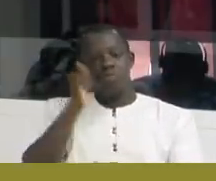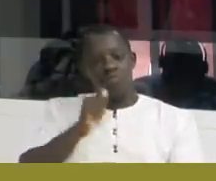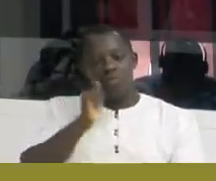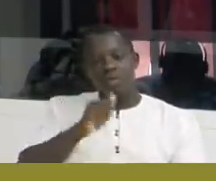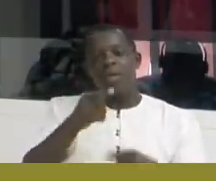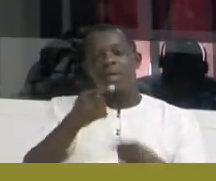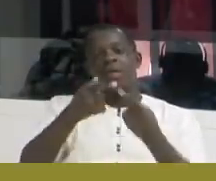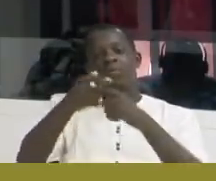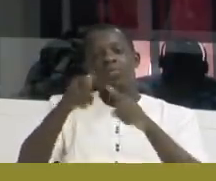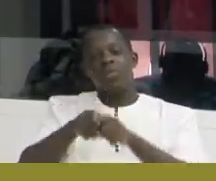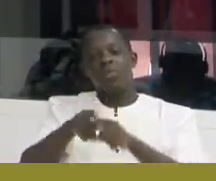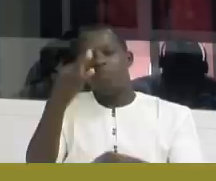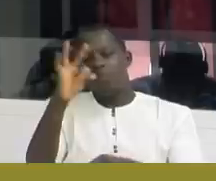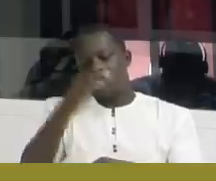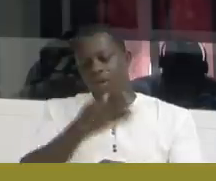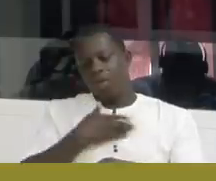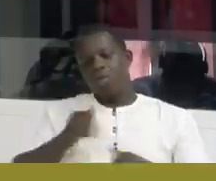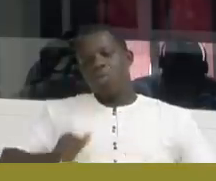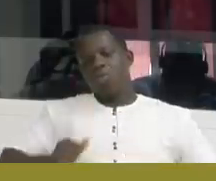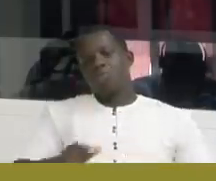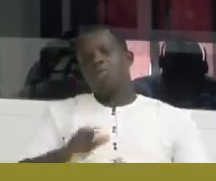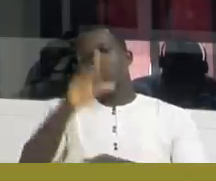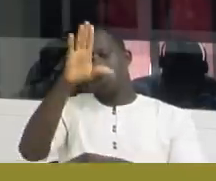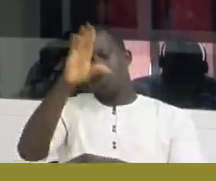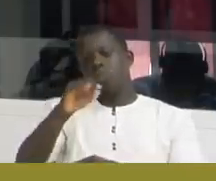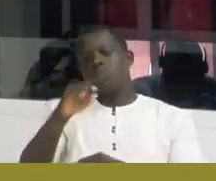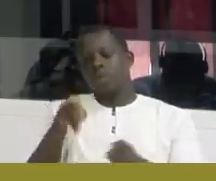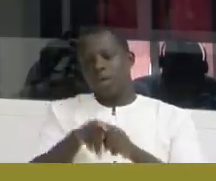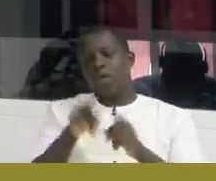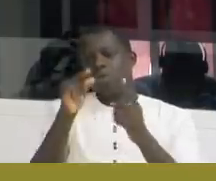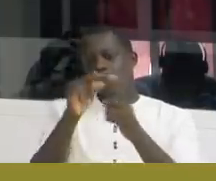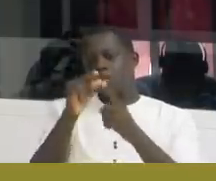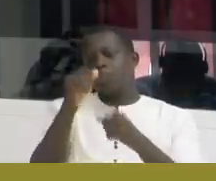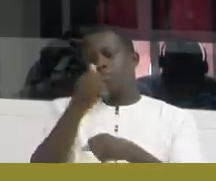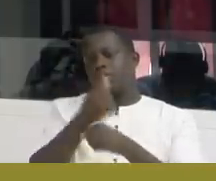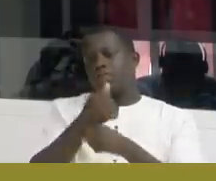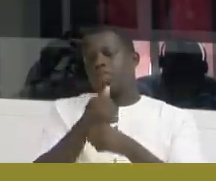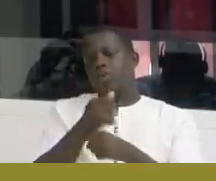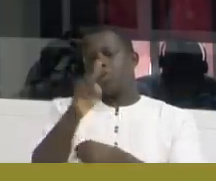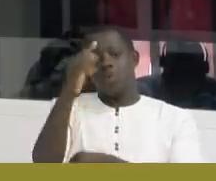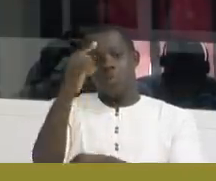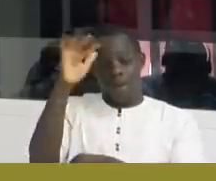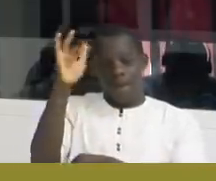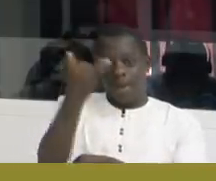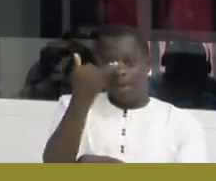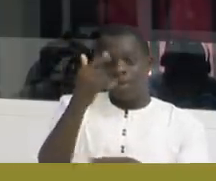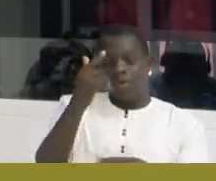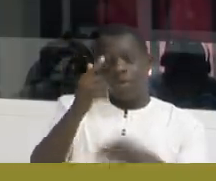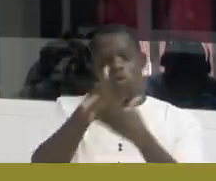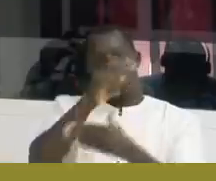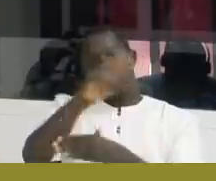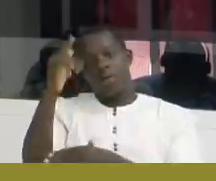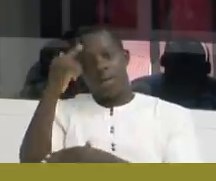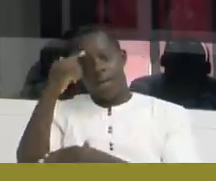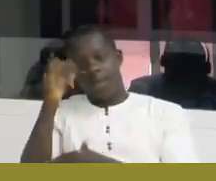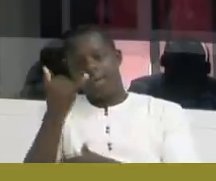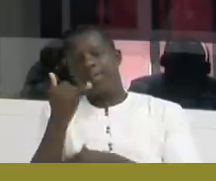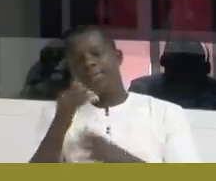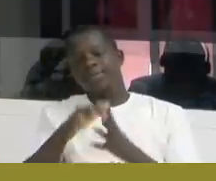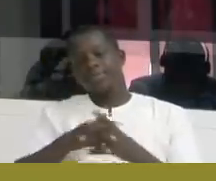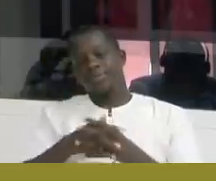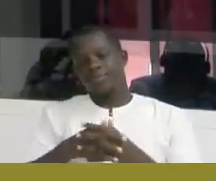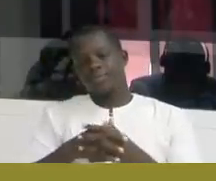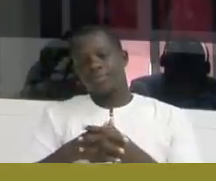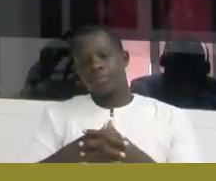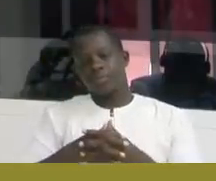have the opportunity to do so. That is the proposition I am making. Do you agree or you would not do it? You see, I have a